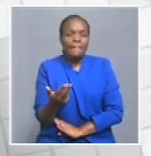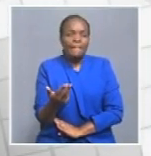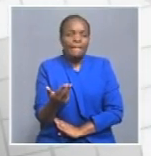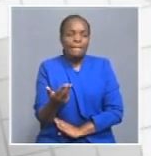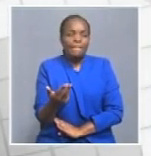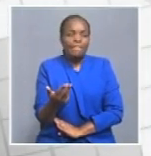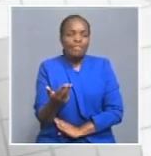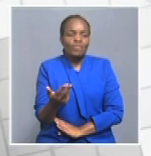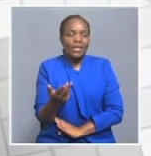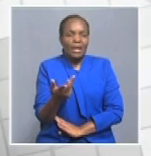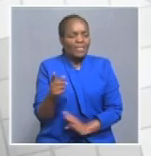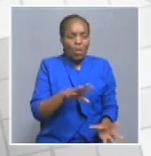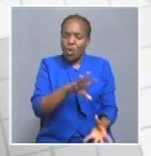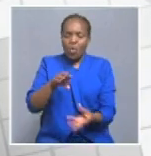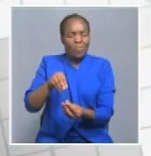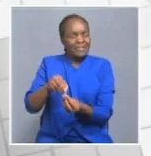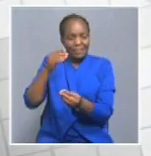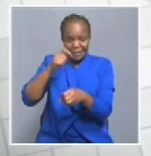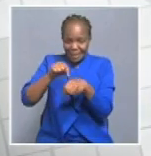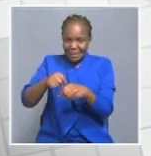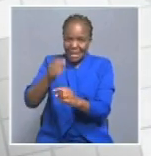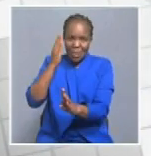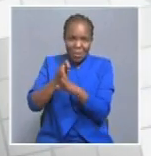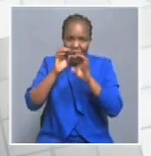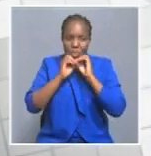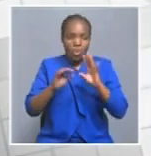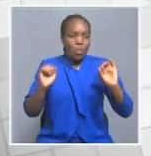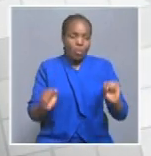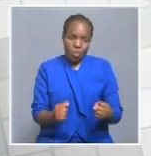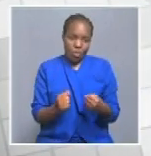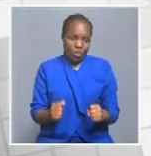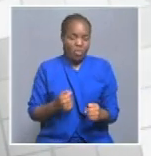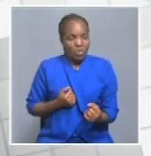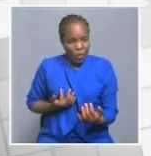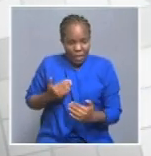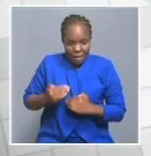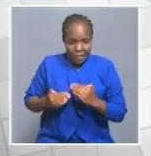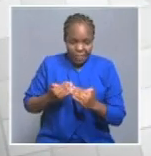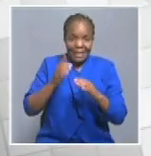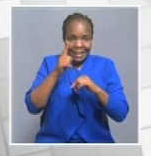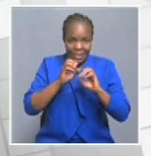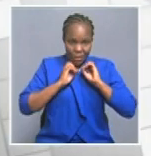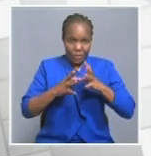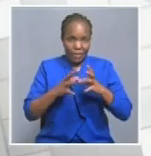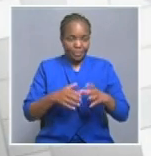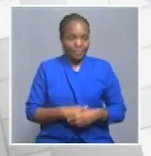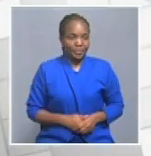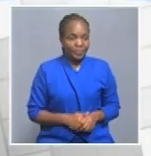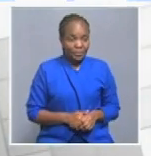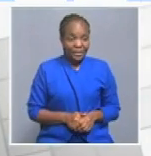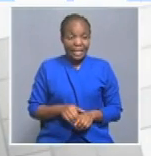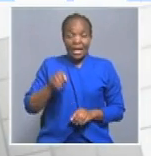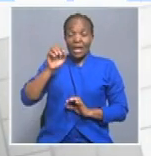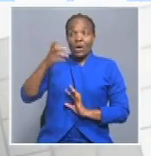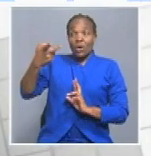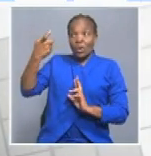I can't say exactly how much it costs until we have finished with it already. Yes. Now, Mrs. Lusepani, the ministry